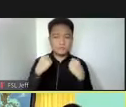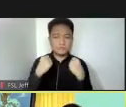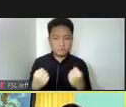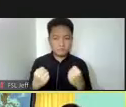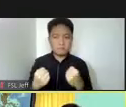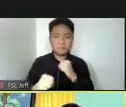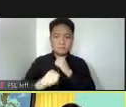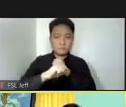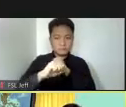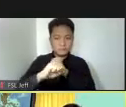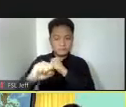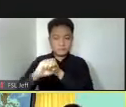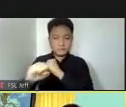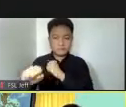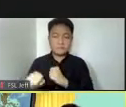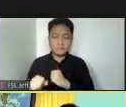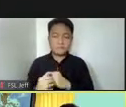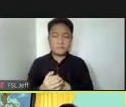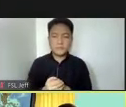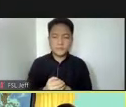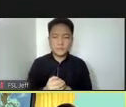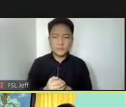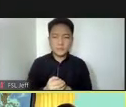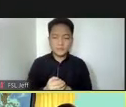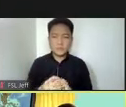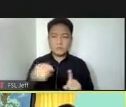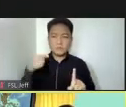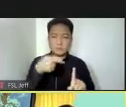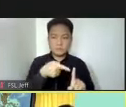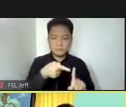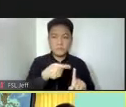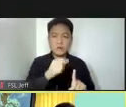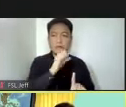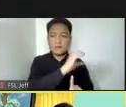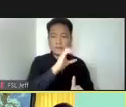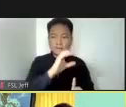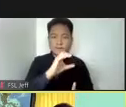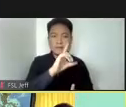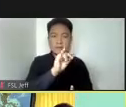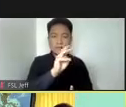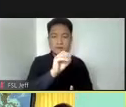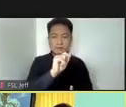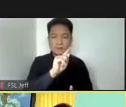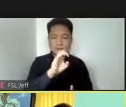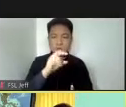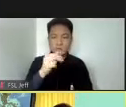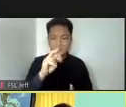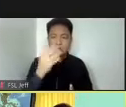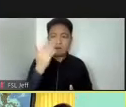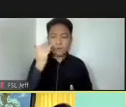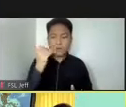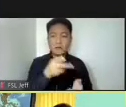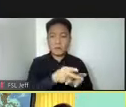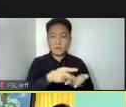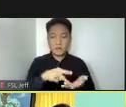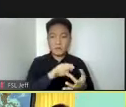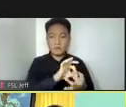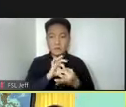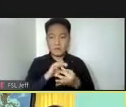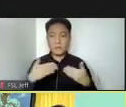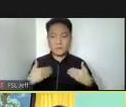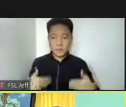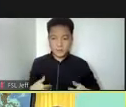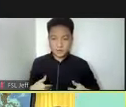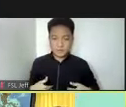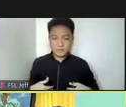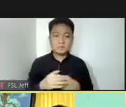of our values. As citizens of this world, we have to be mindful of what we do and how